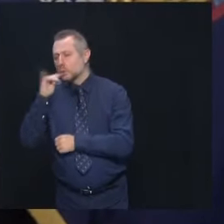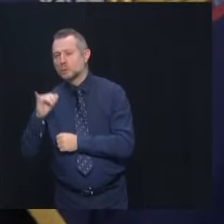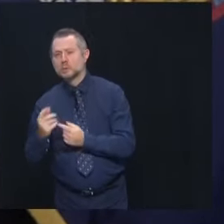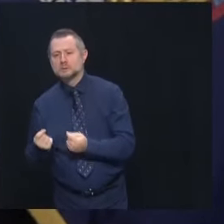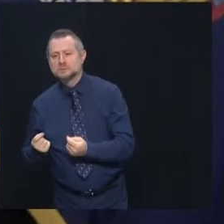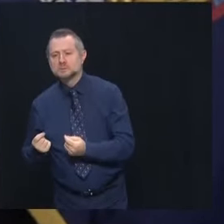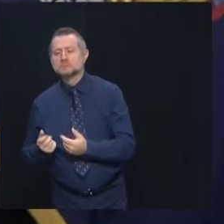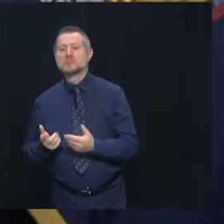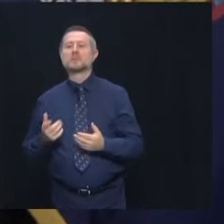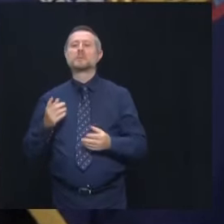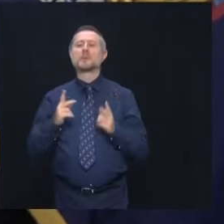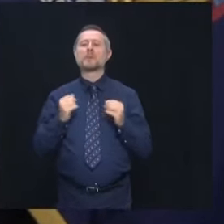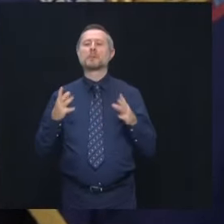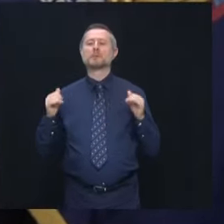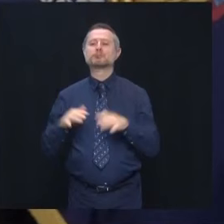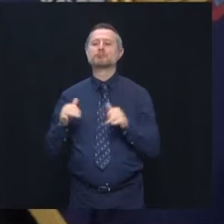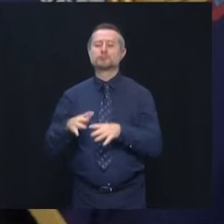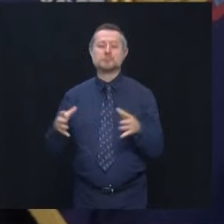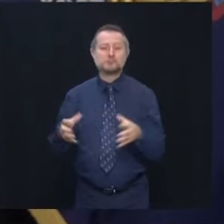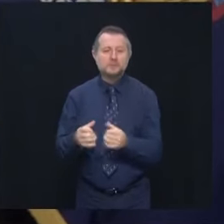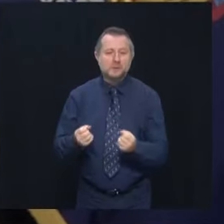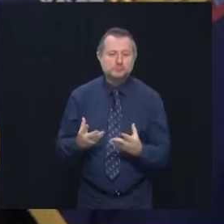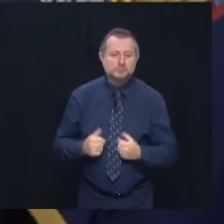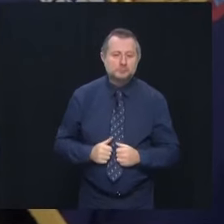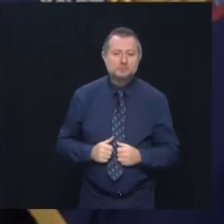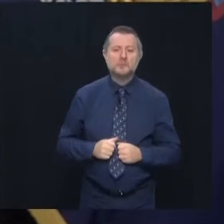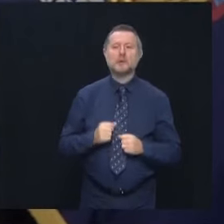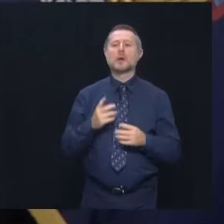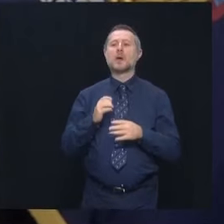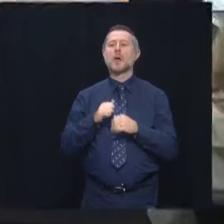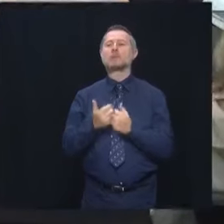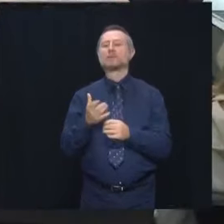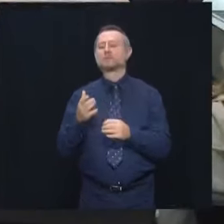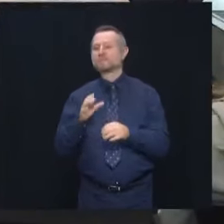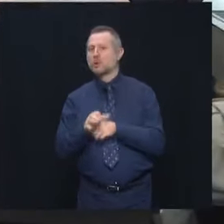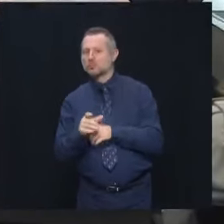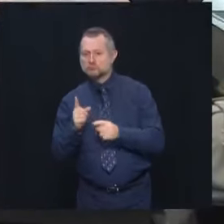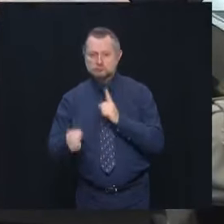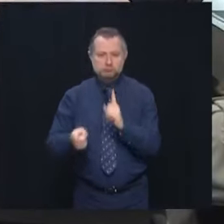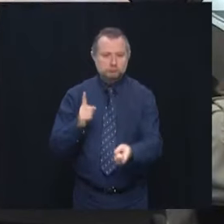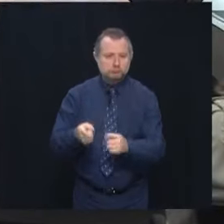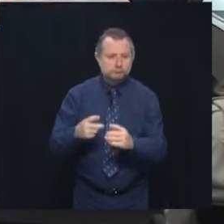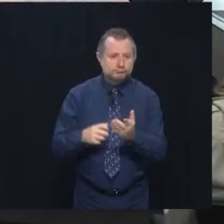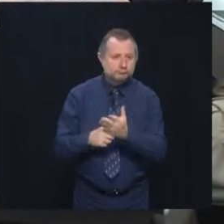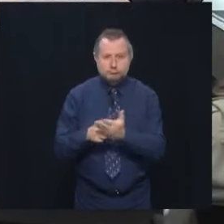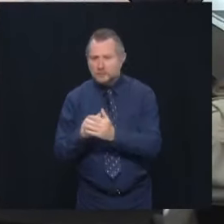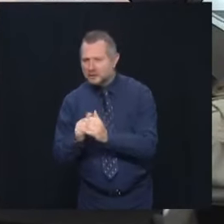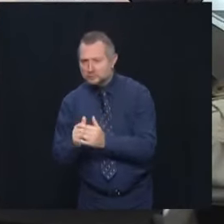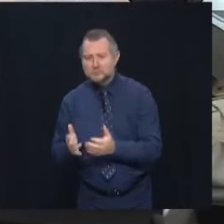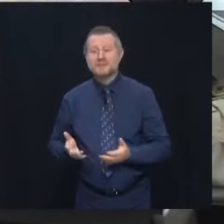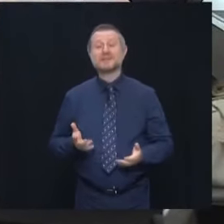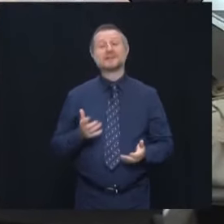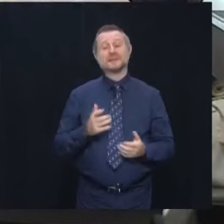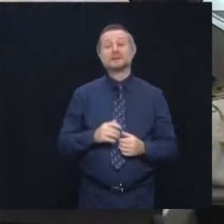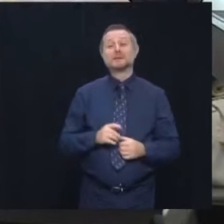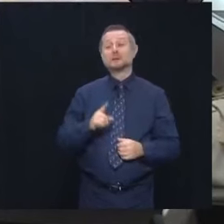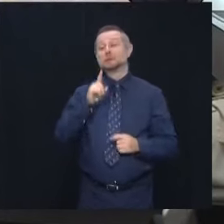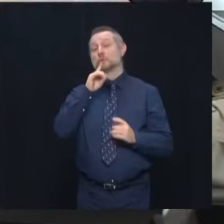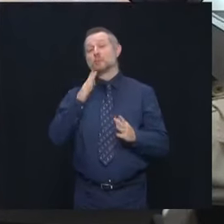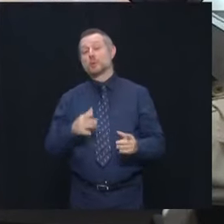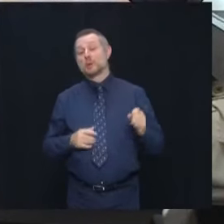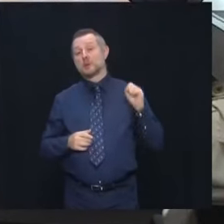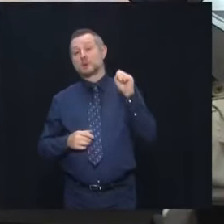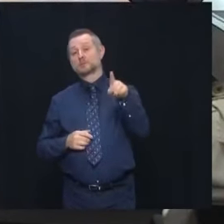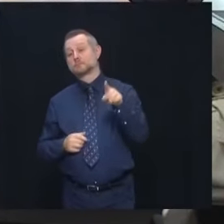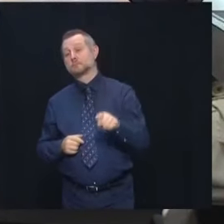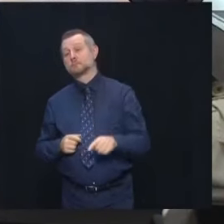rule now? And then how do you enforce it? Governor, you're the governor of the state. The mayor is the mayor